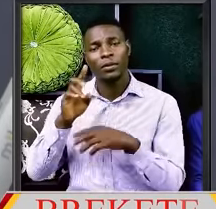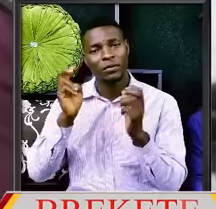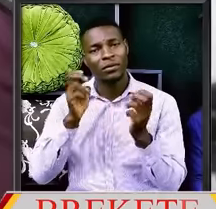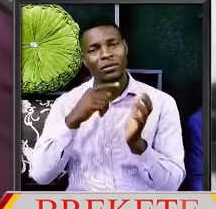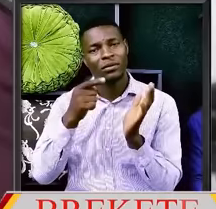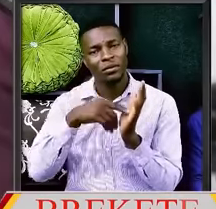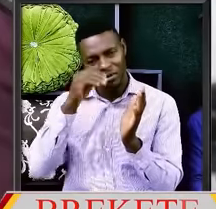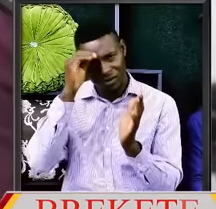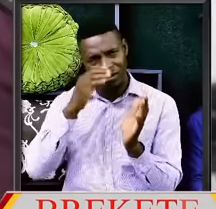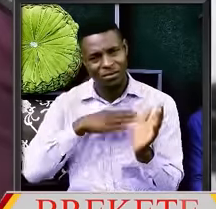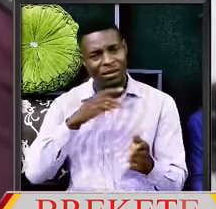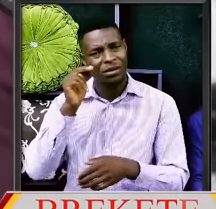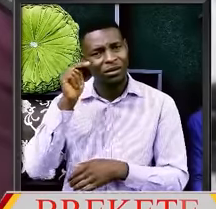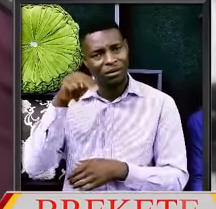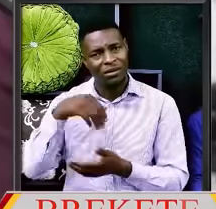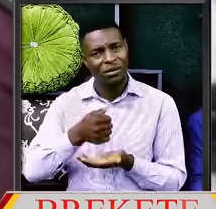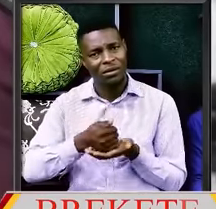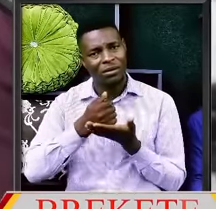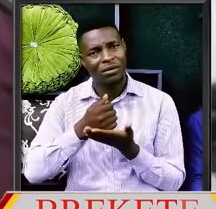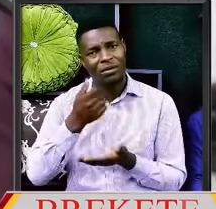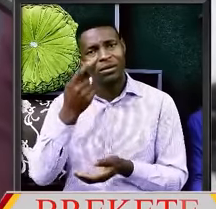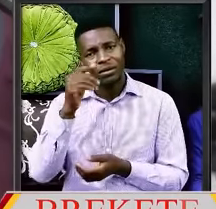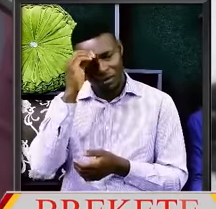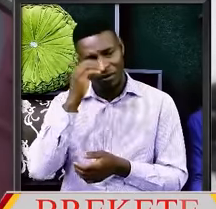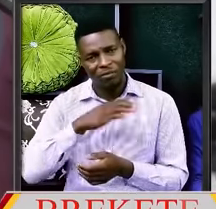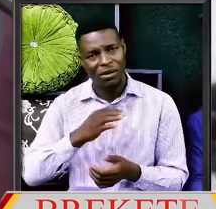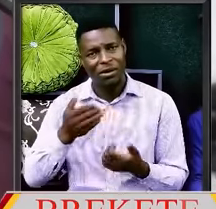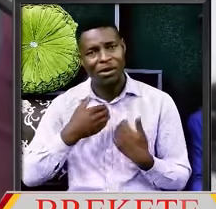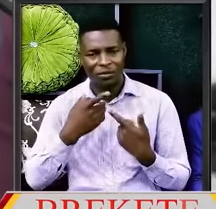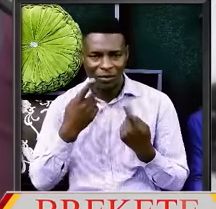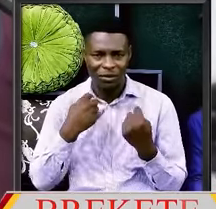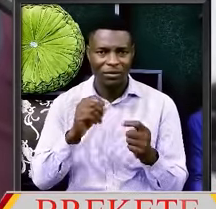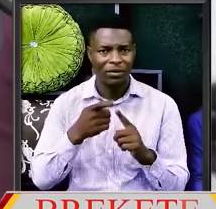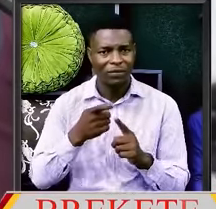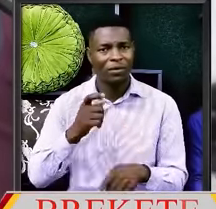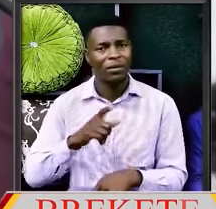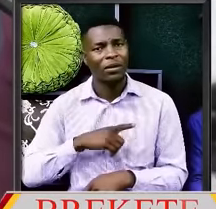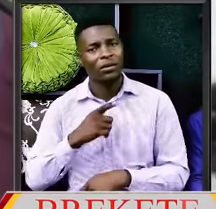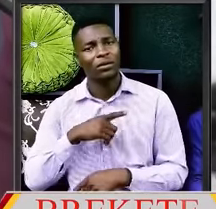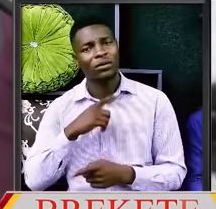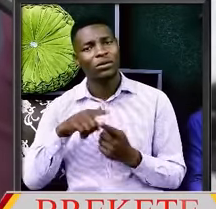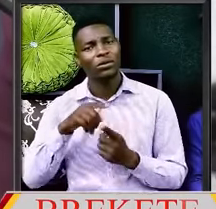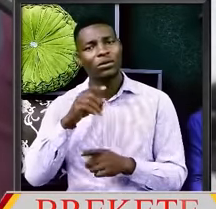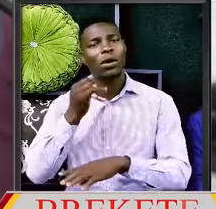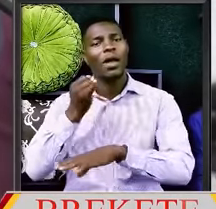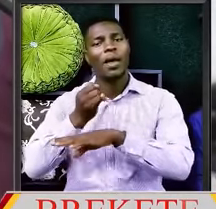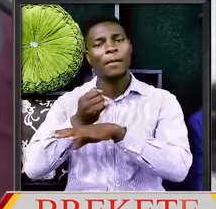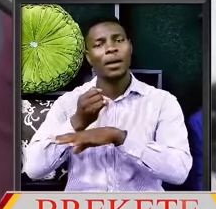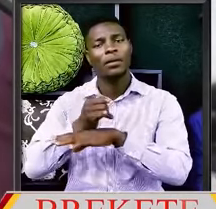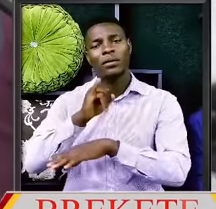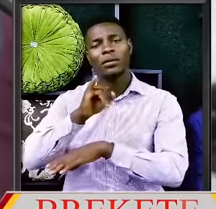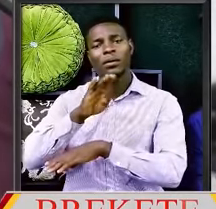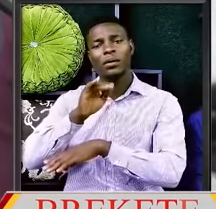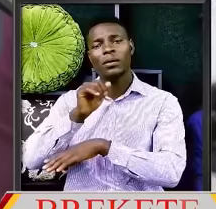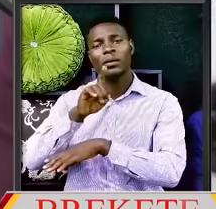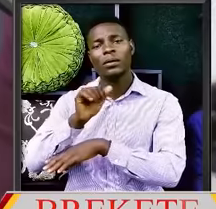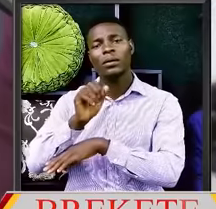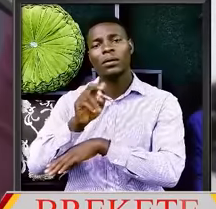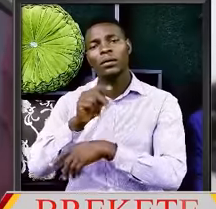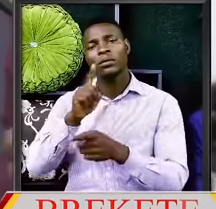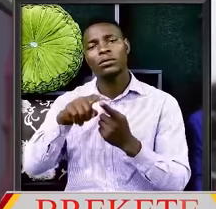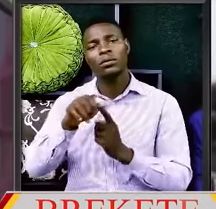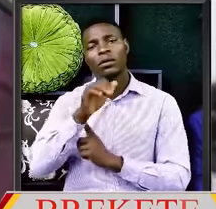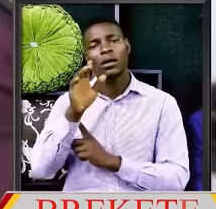this man really needs help. And the man has been trying from Lagos to Ibadan to Abuja just for him to